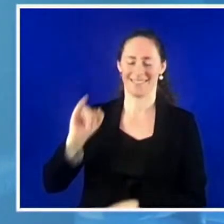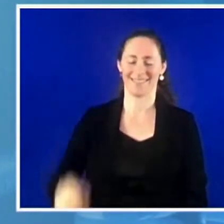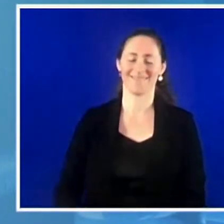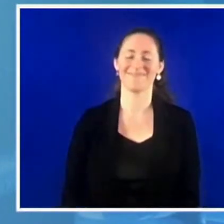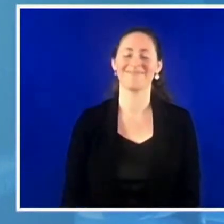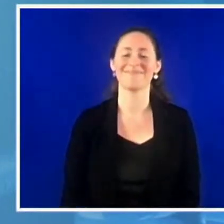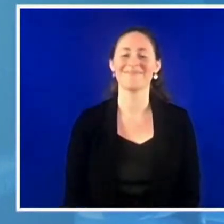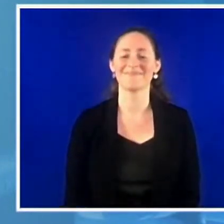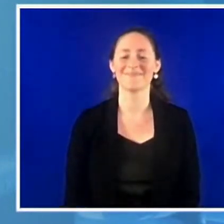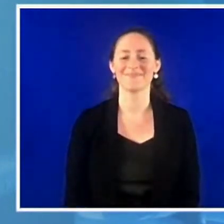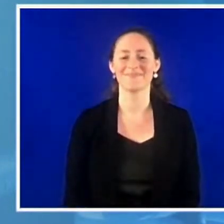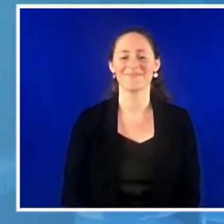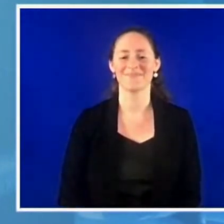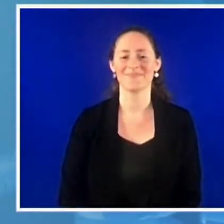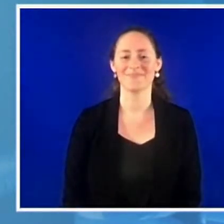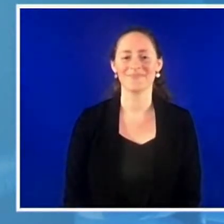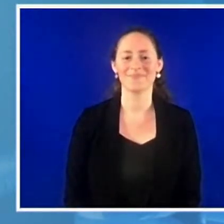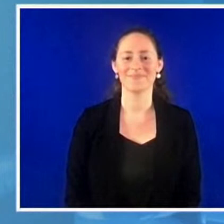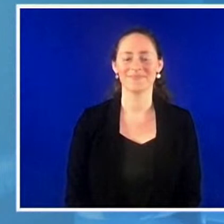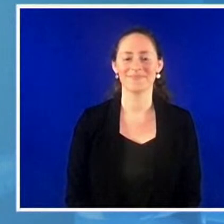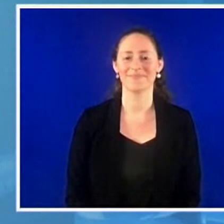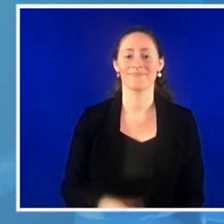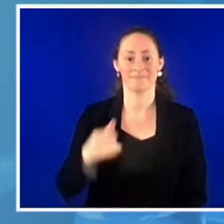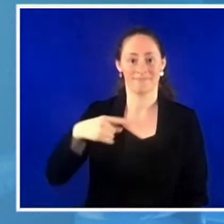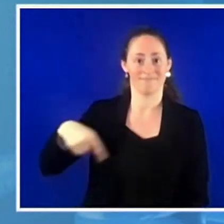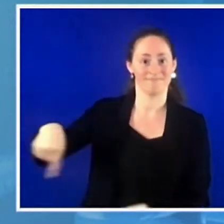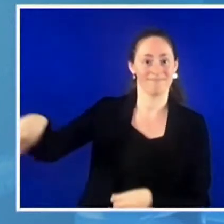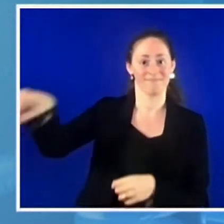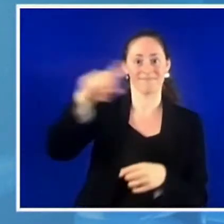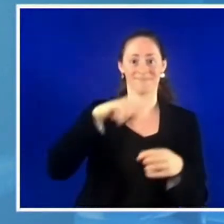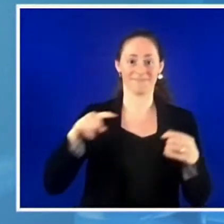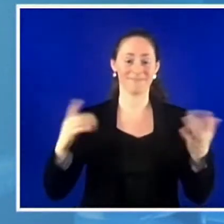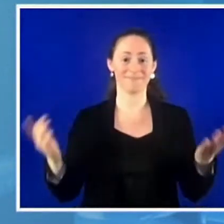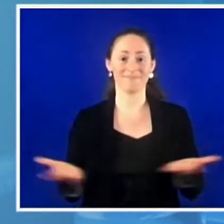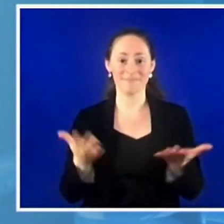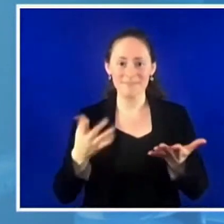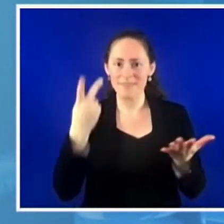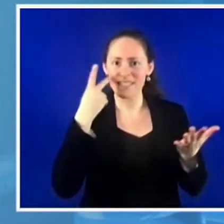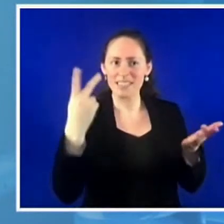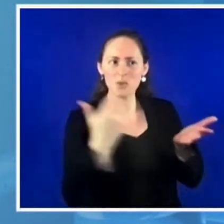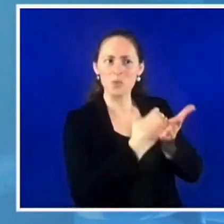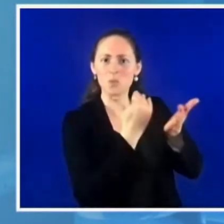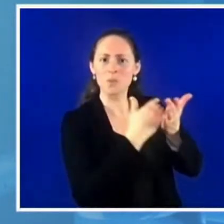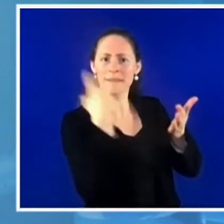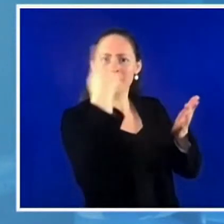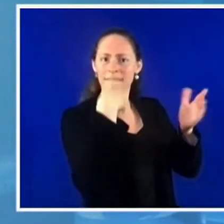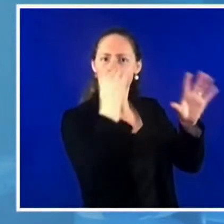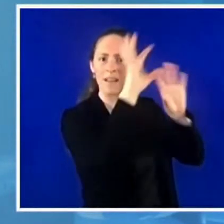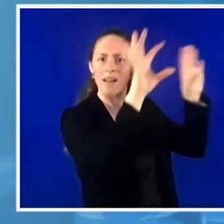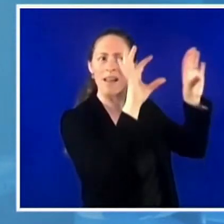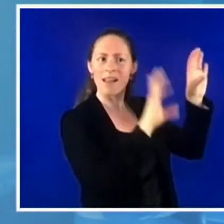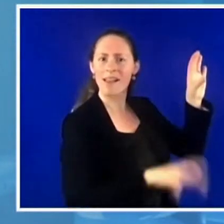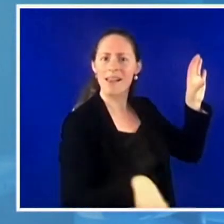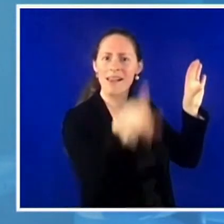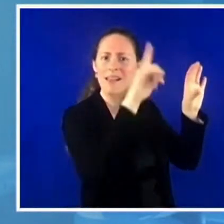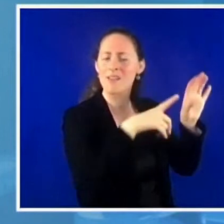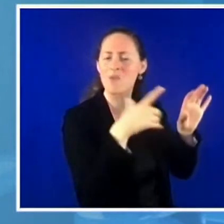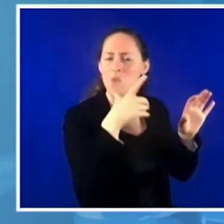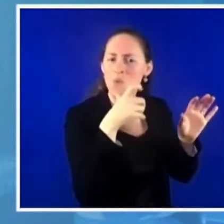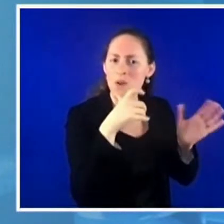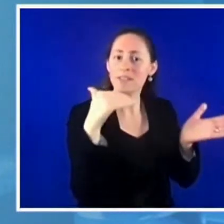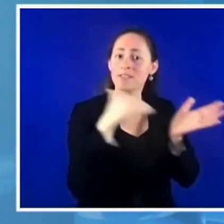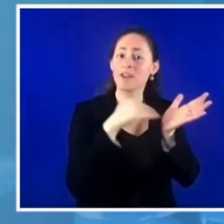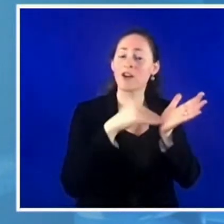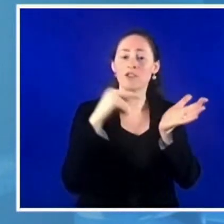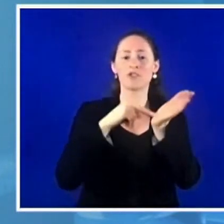And on the other screen, you'll see doctors and nurses from around the country who are joining us. On behalf of all of us